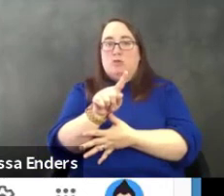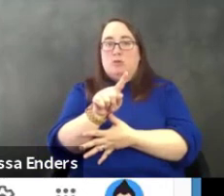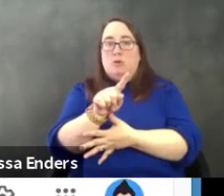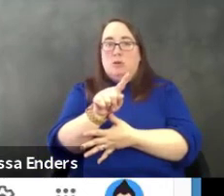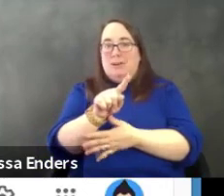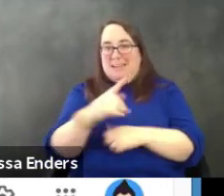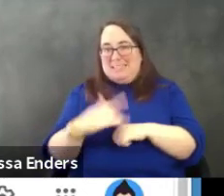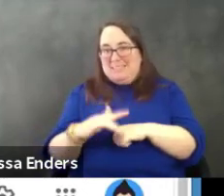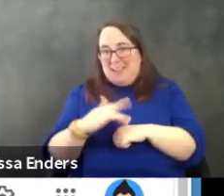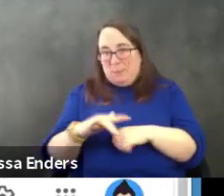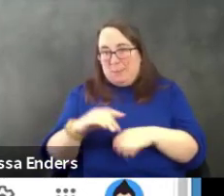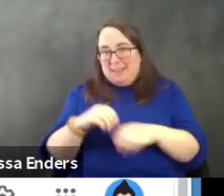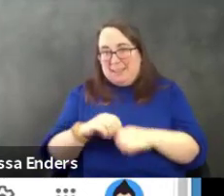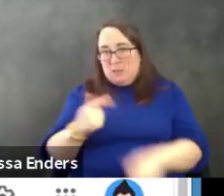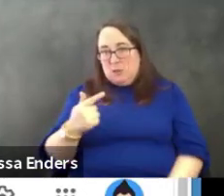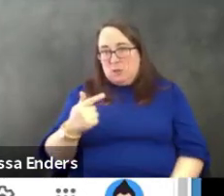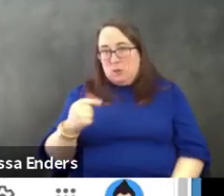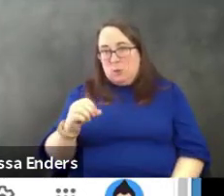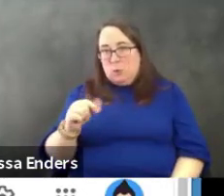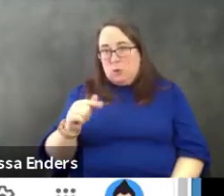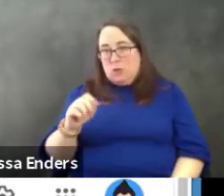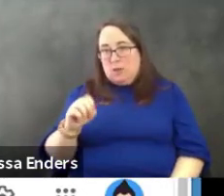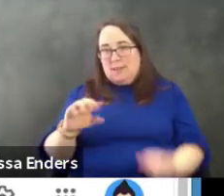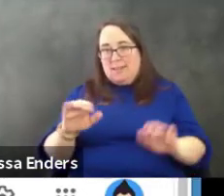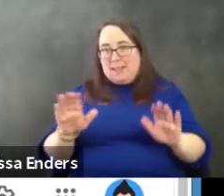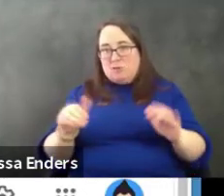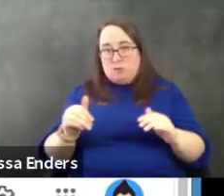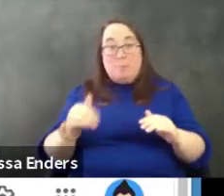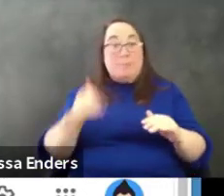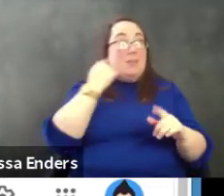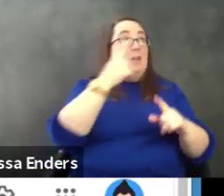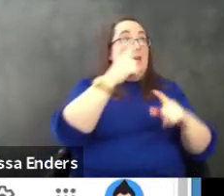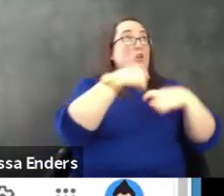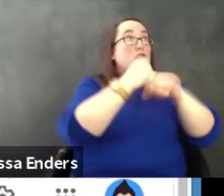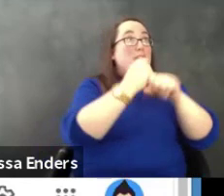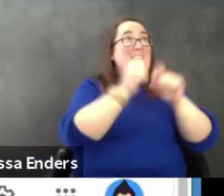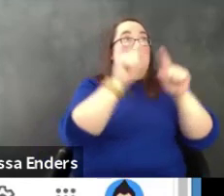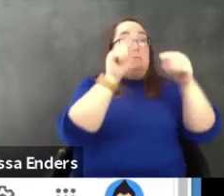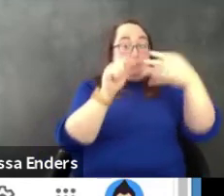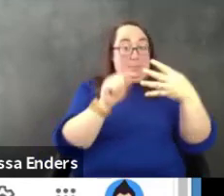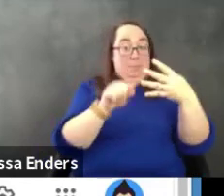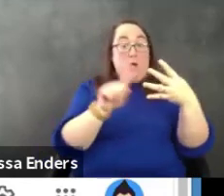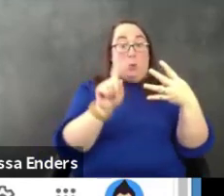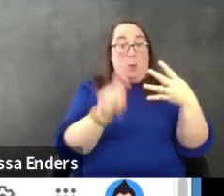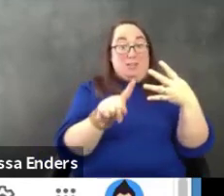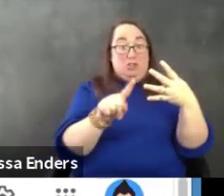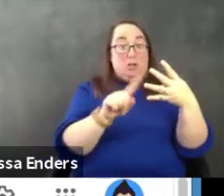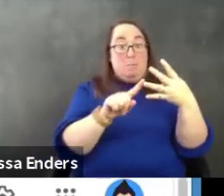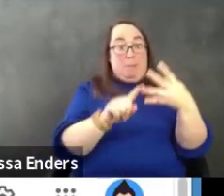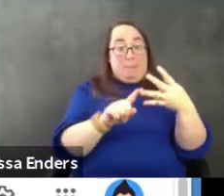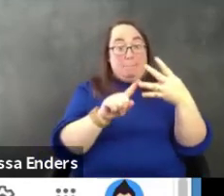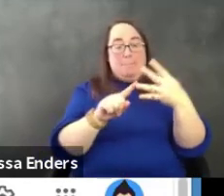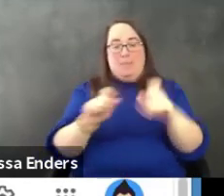Google Classroom. So if I go to create, I would choose question. It gives me that question mark. And